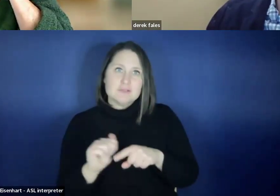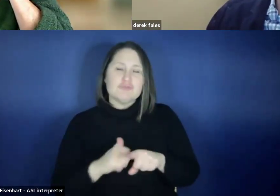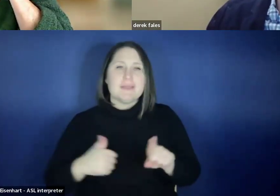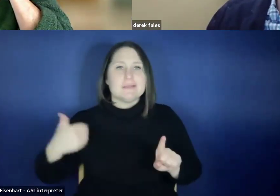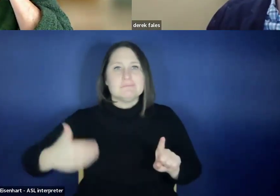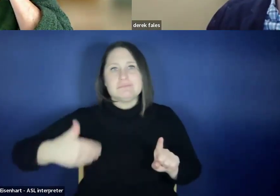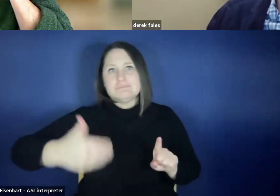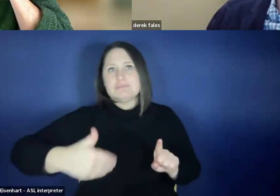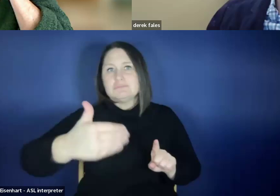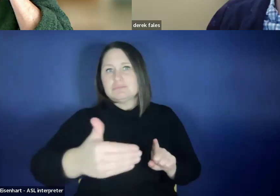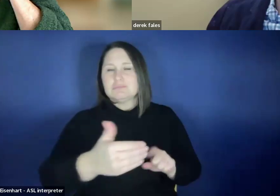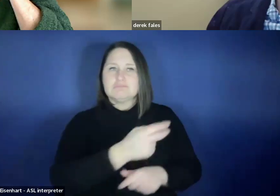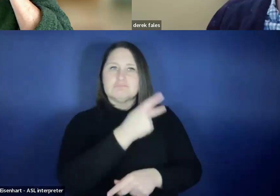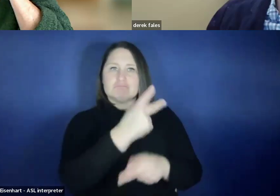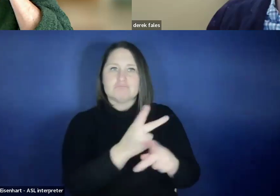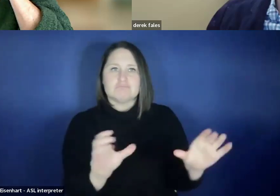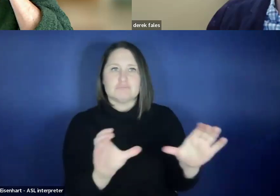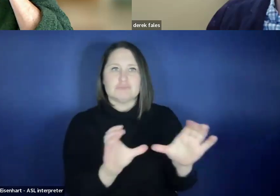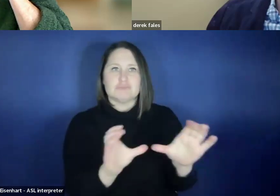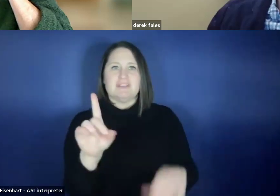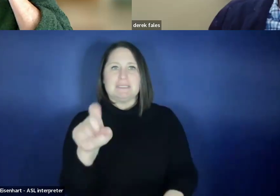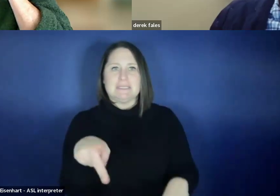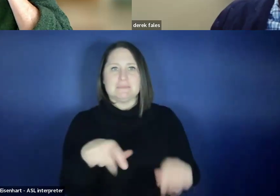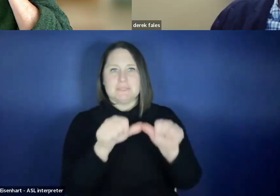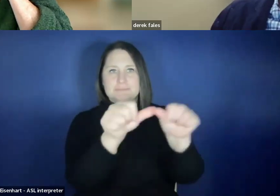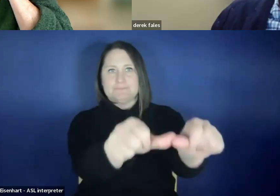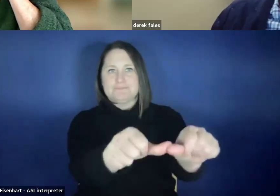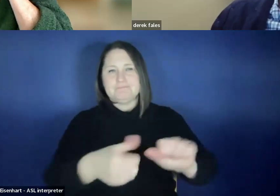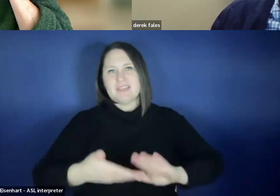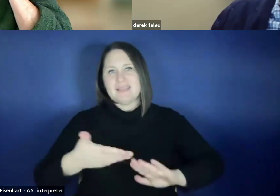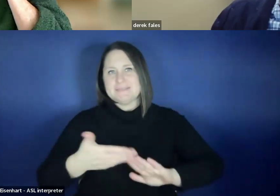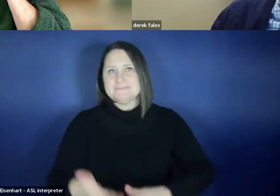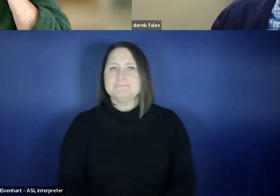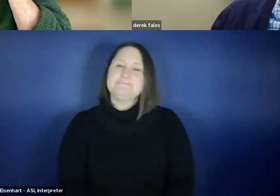their certificate as a DSP.